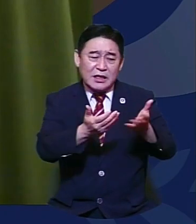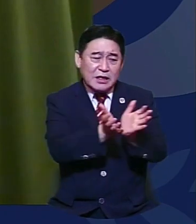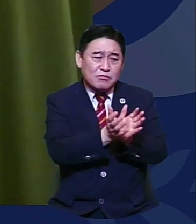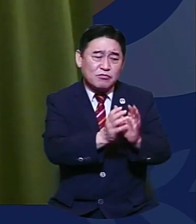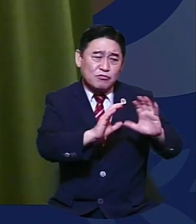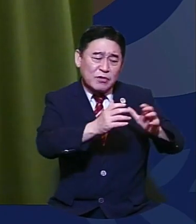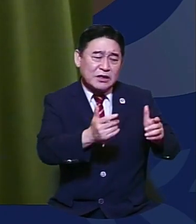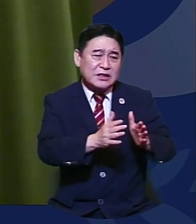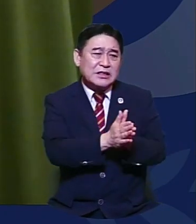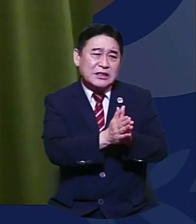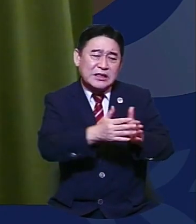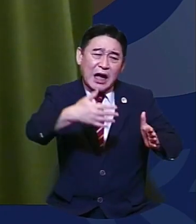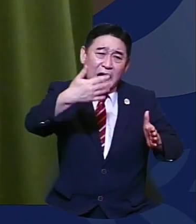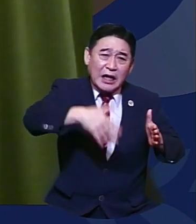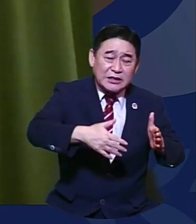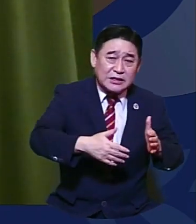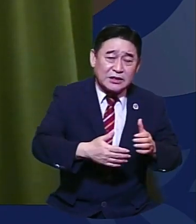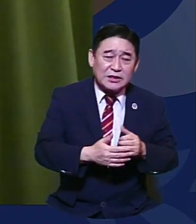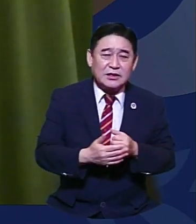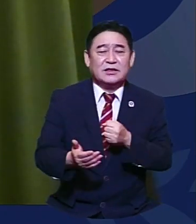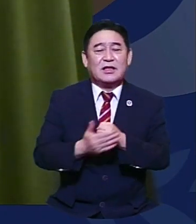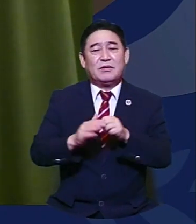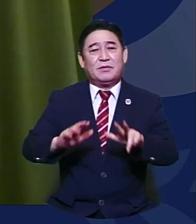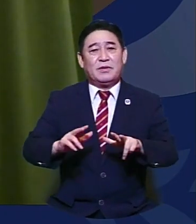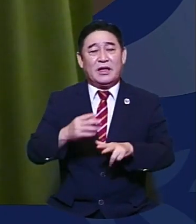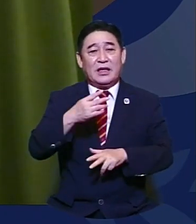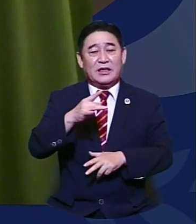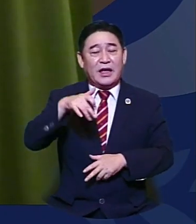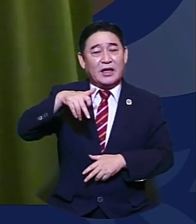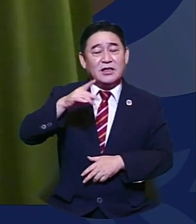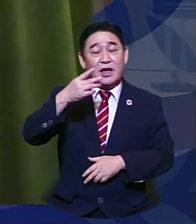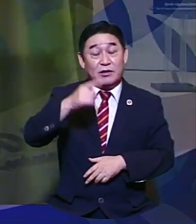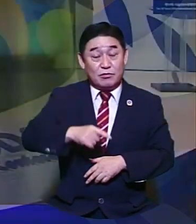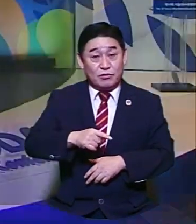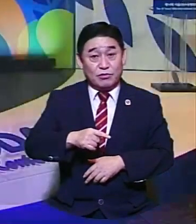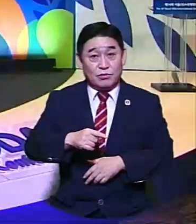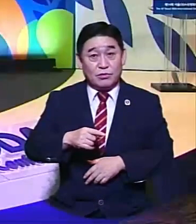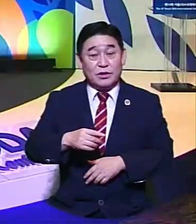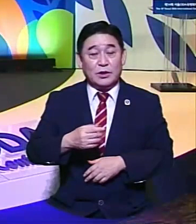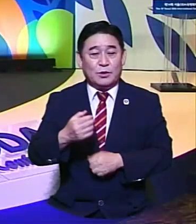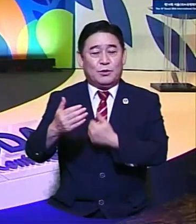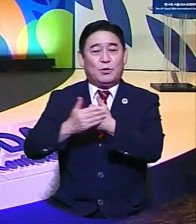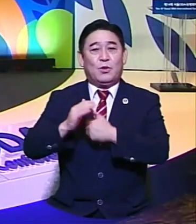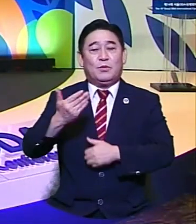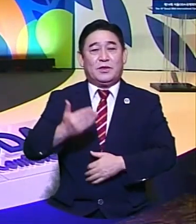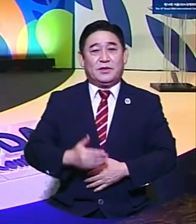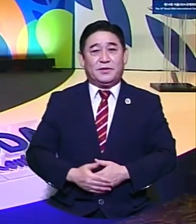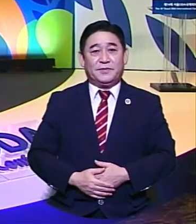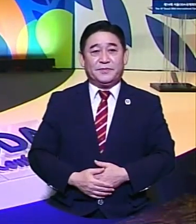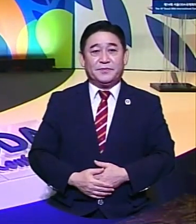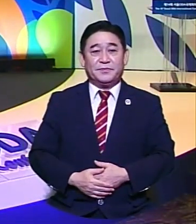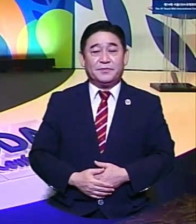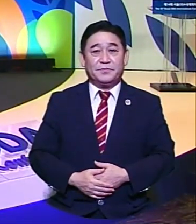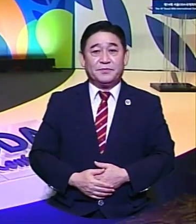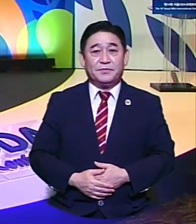really will help them move forward. Thank you very much, Chris. I have some follow-up question.